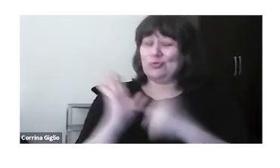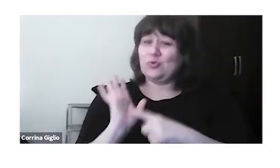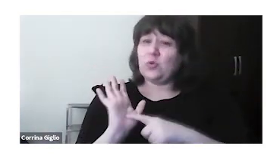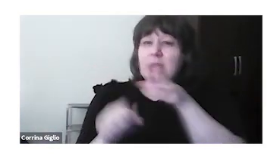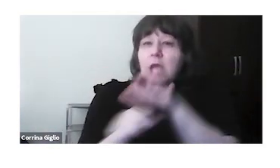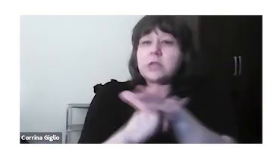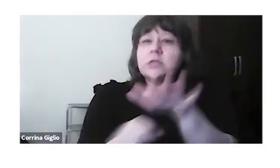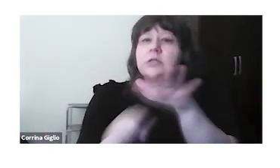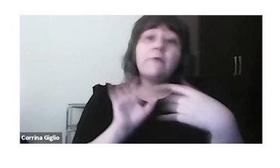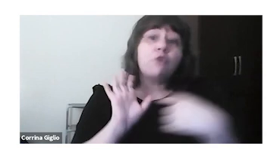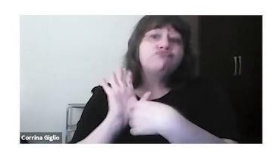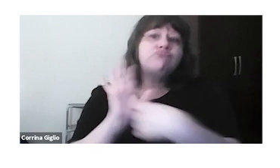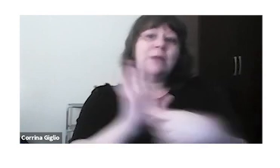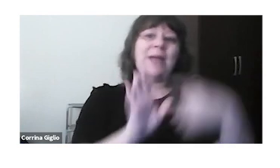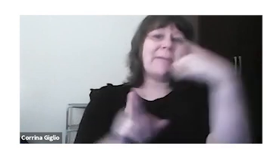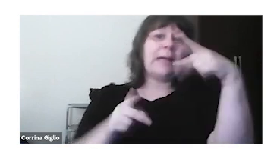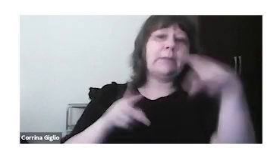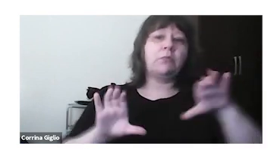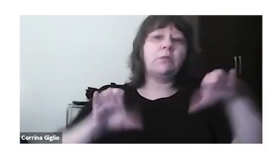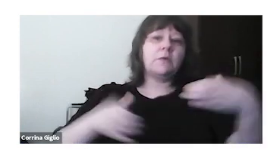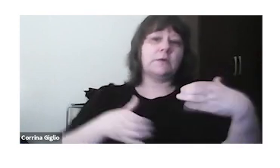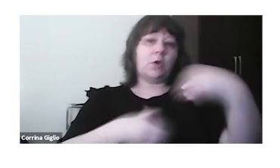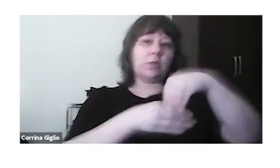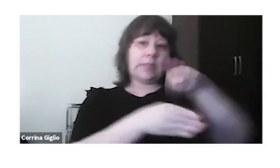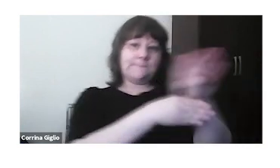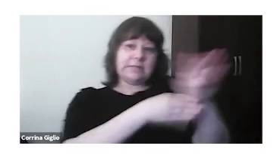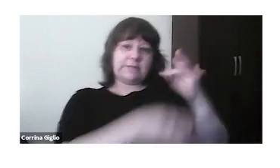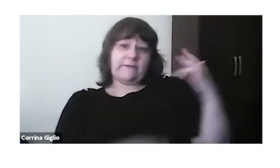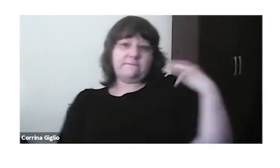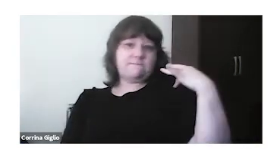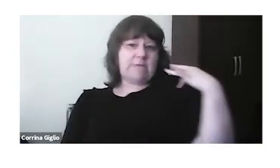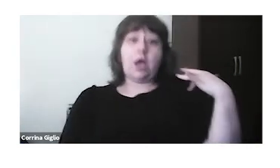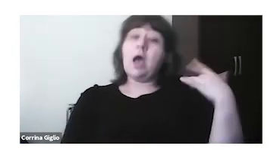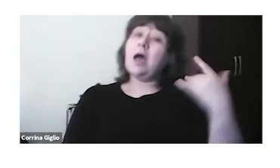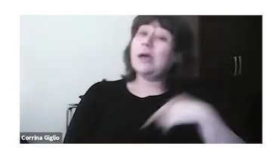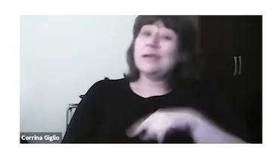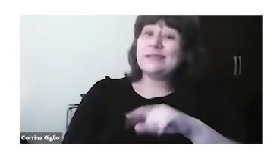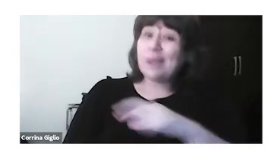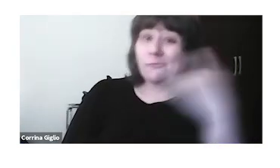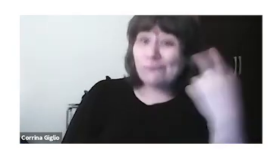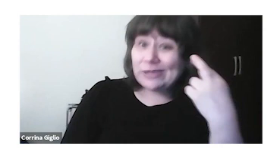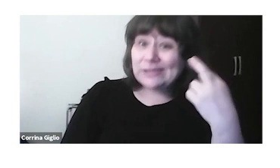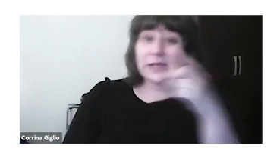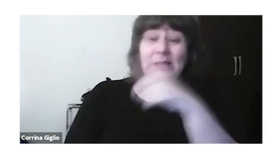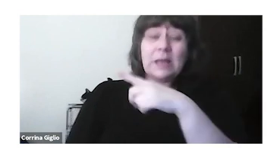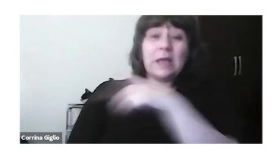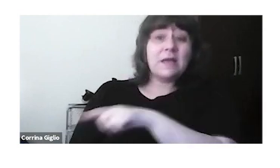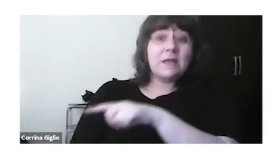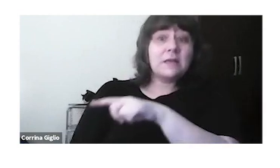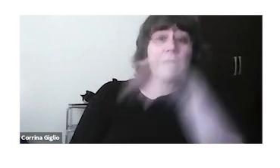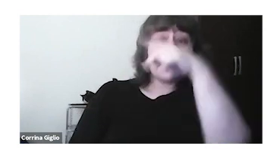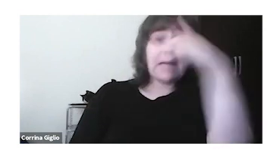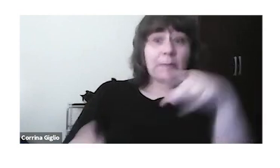adequate representation of Black people in the industry. And we know that's not because Black people don't love fashion and don't want to be a part